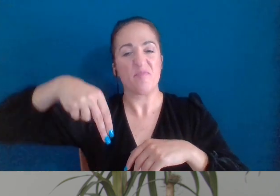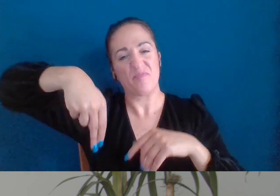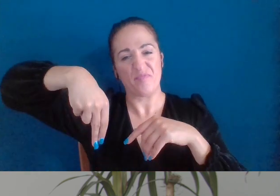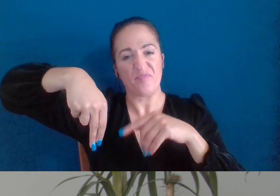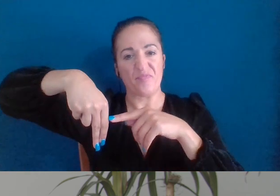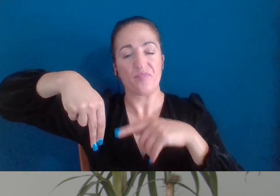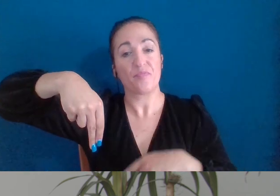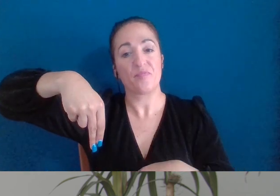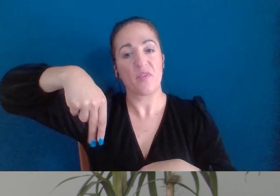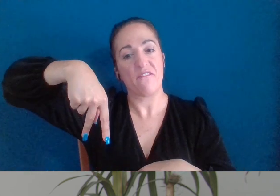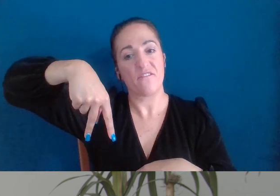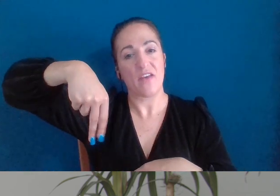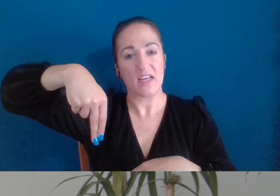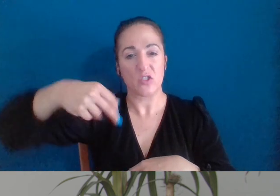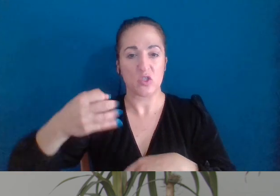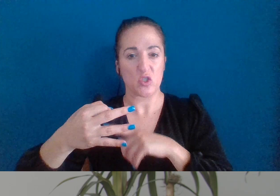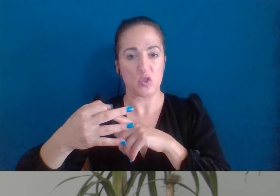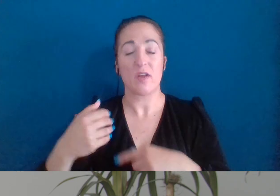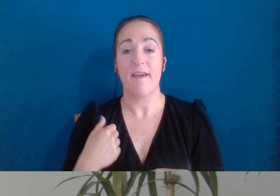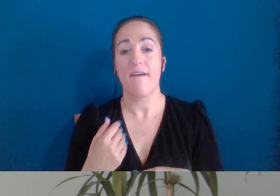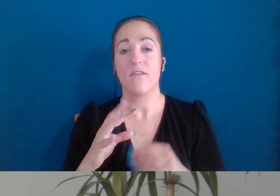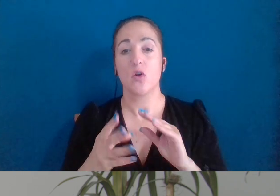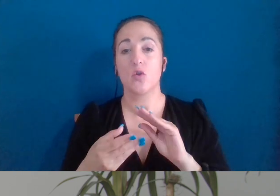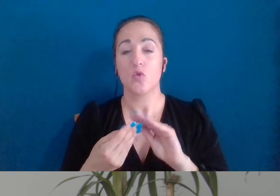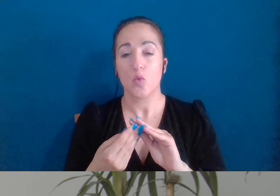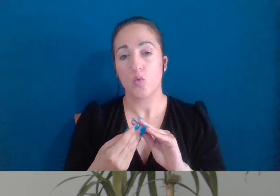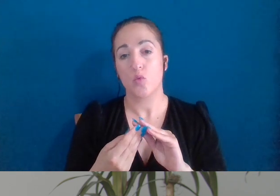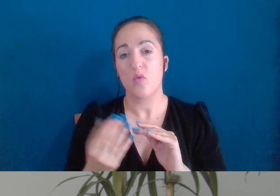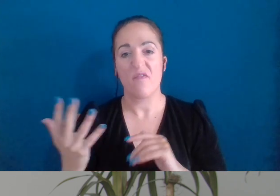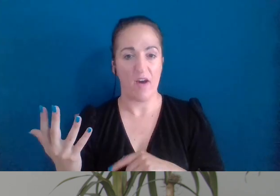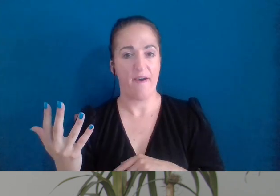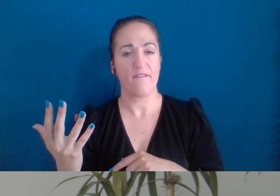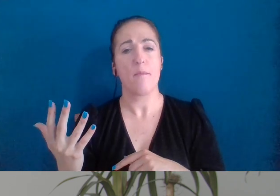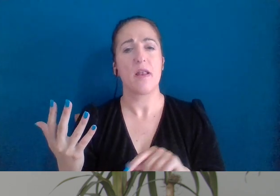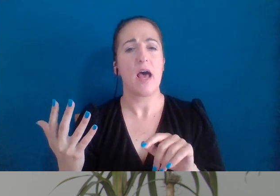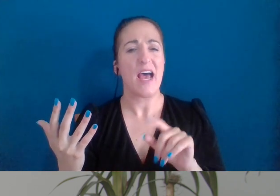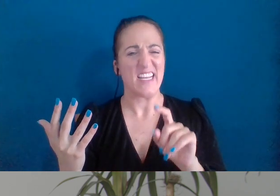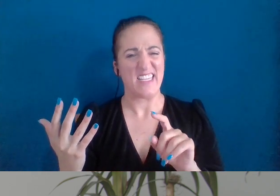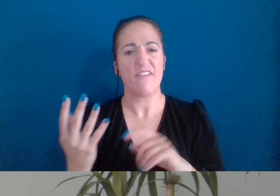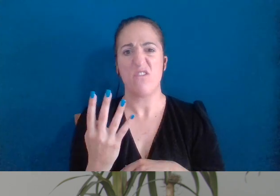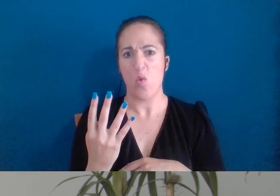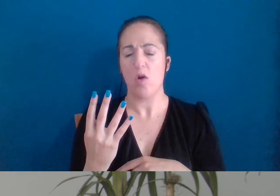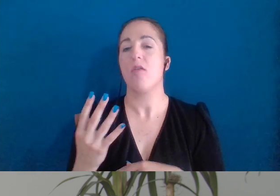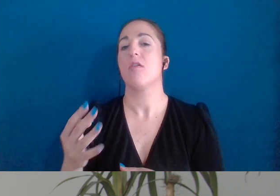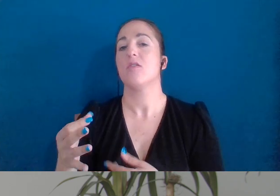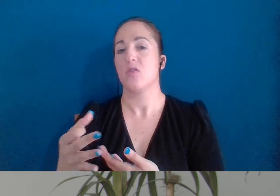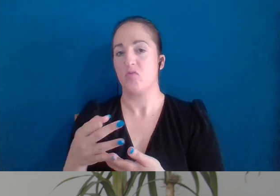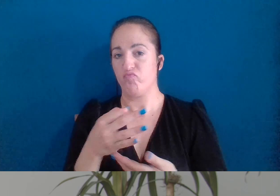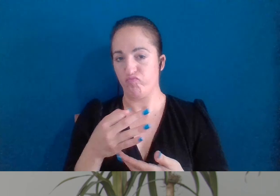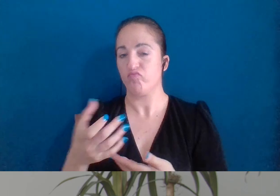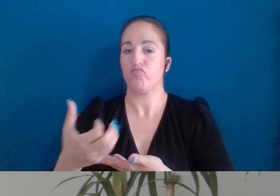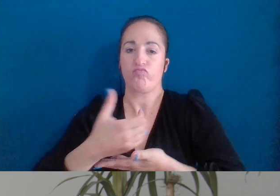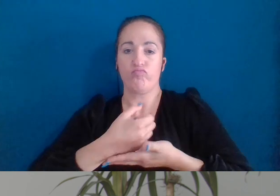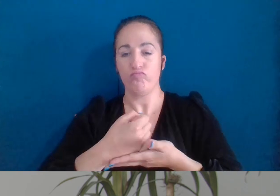I have 5, I only need 4. So I'm gonna go with this one. And the round part goes